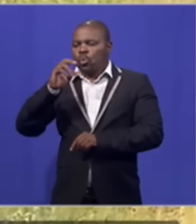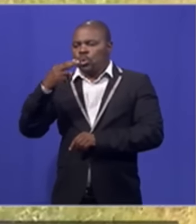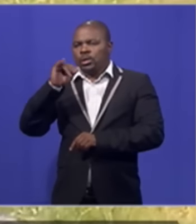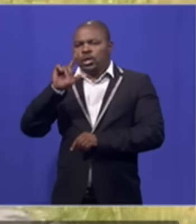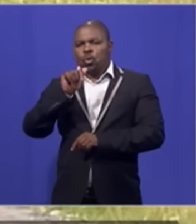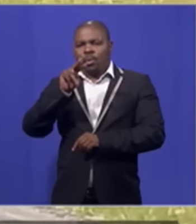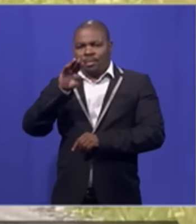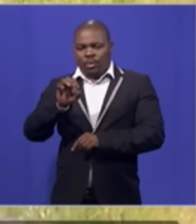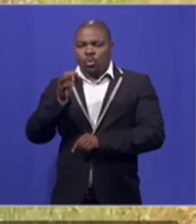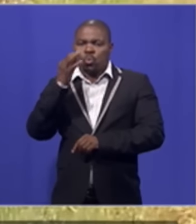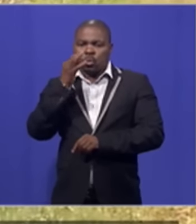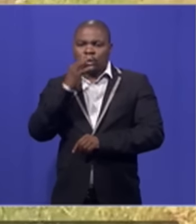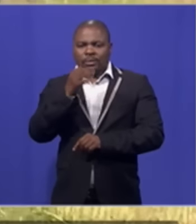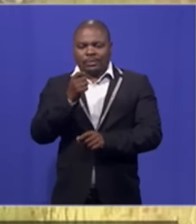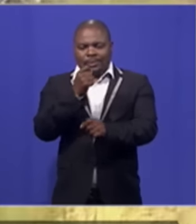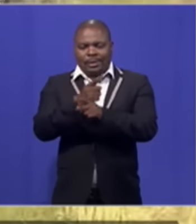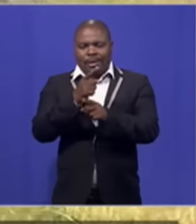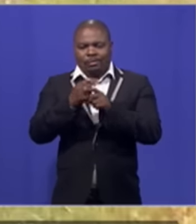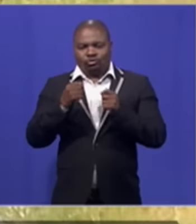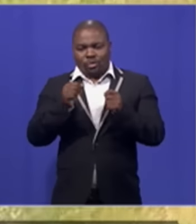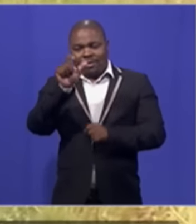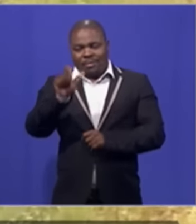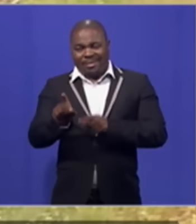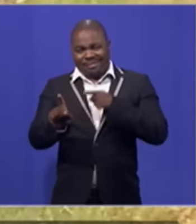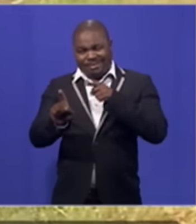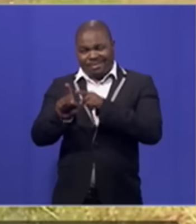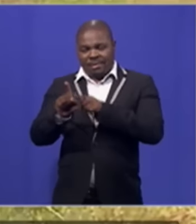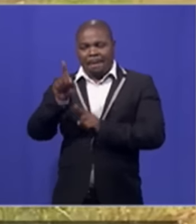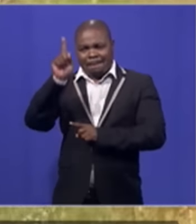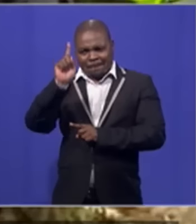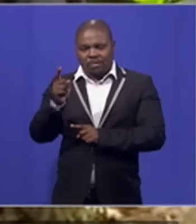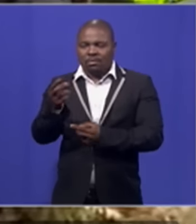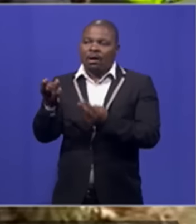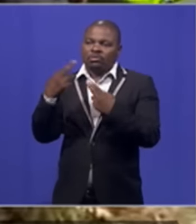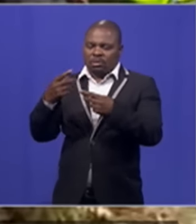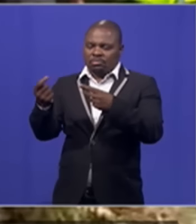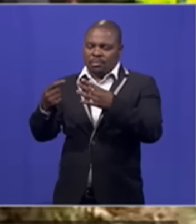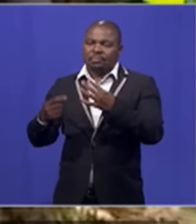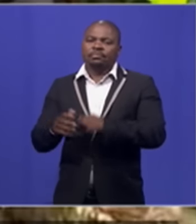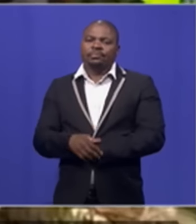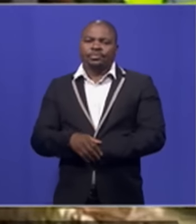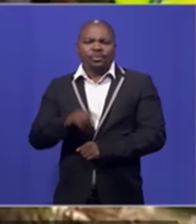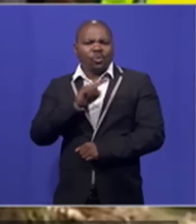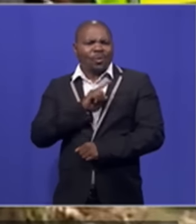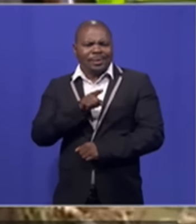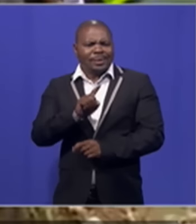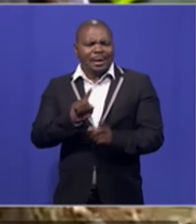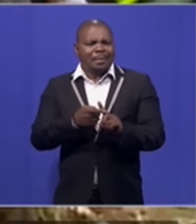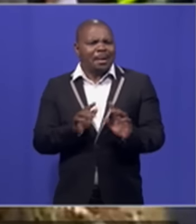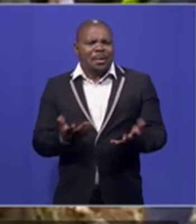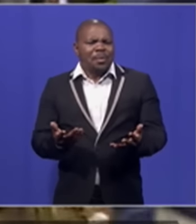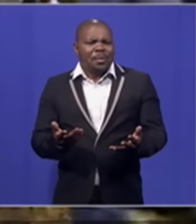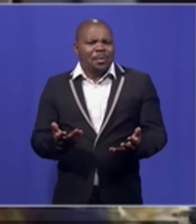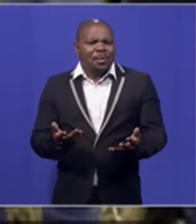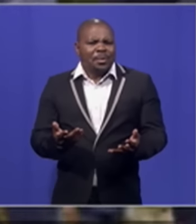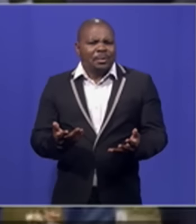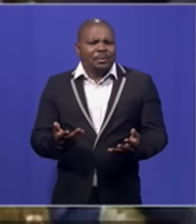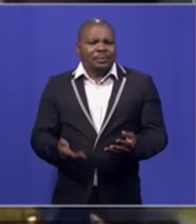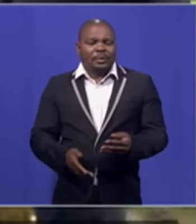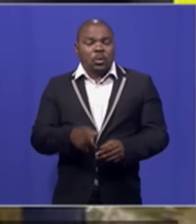hore mokganni wa tekesi o na le dipotso tsa tshwanetseng wa ka di araba mabapi le hore ho etsaetse jwang hobane